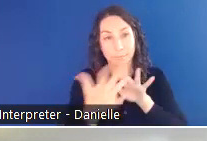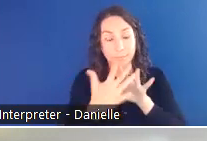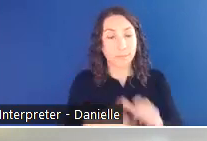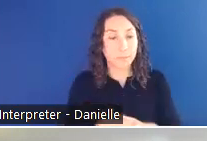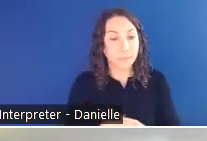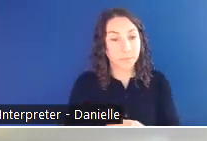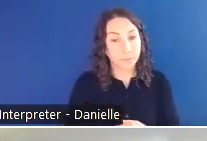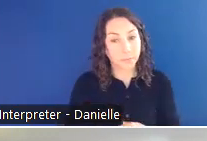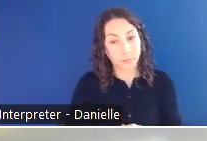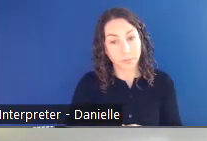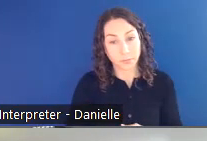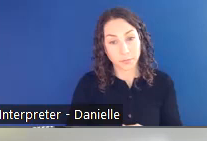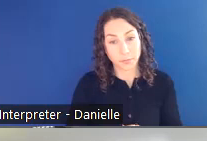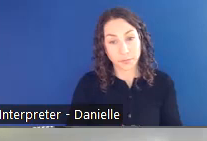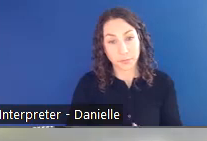slide.